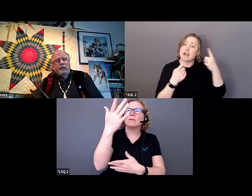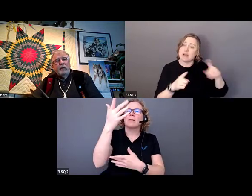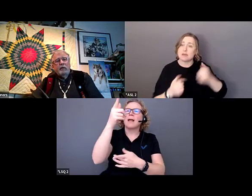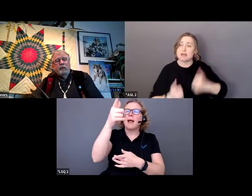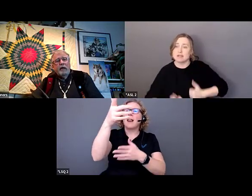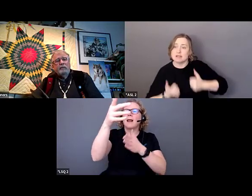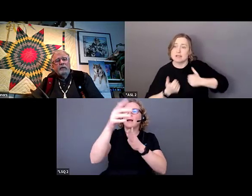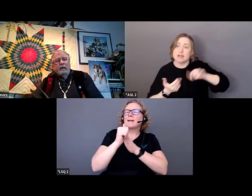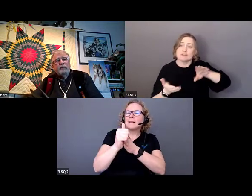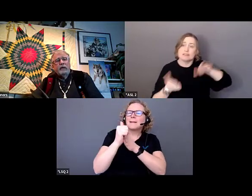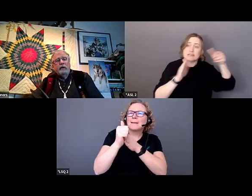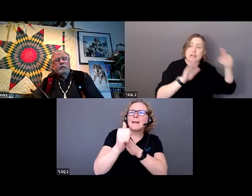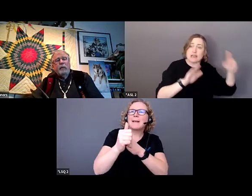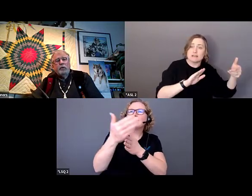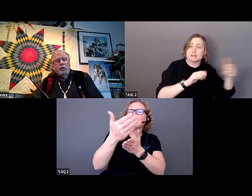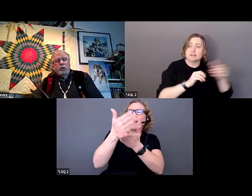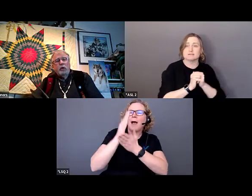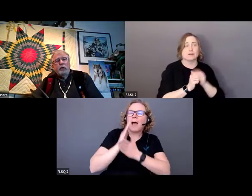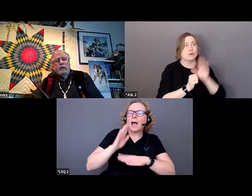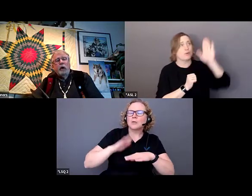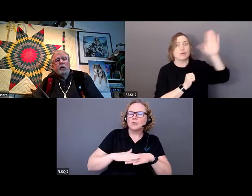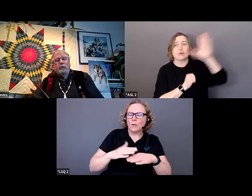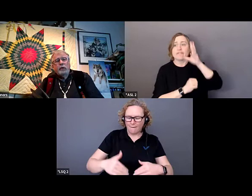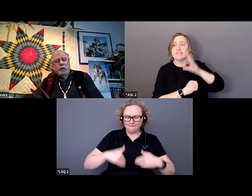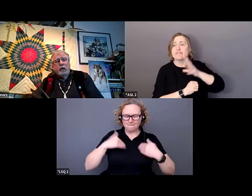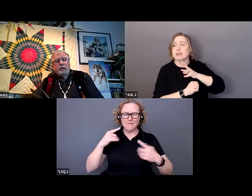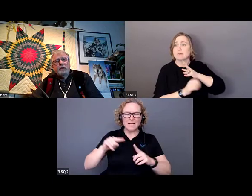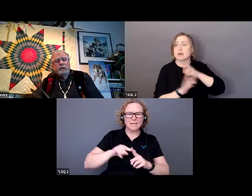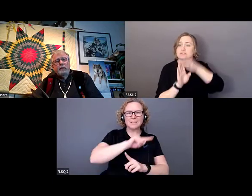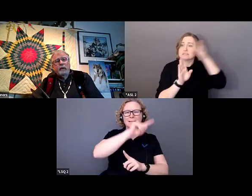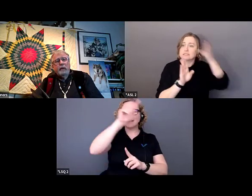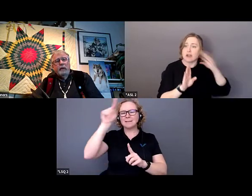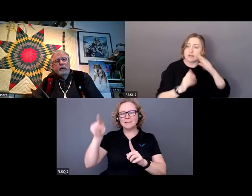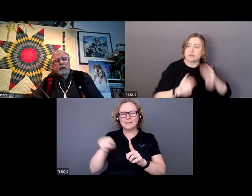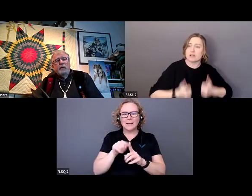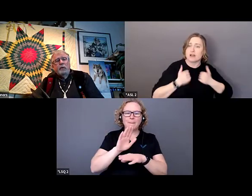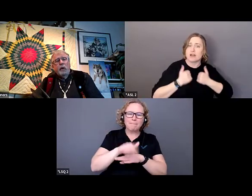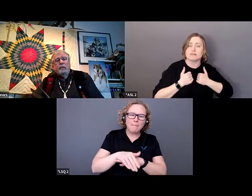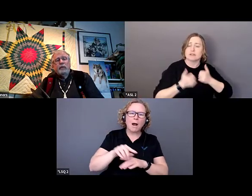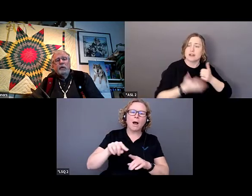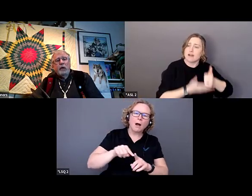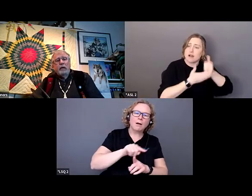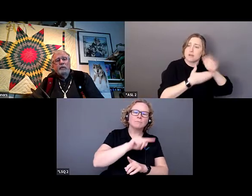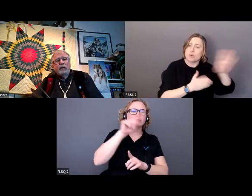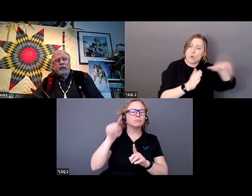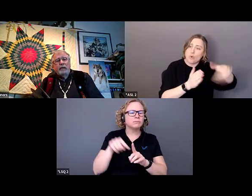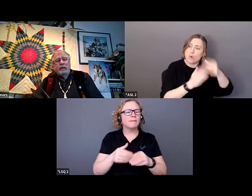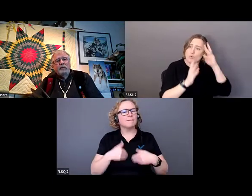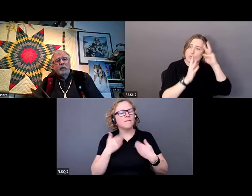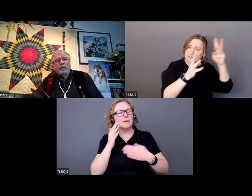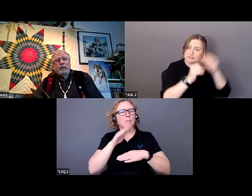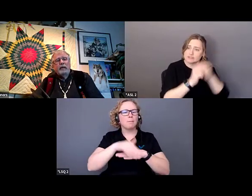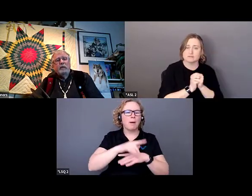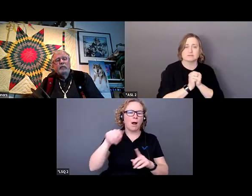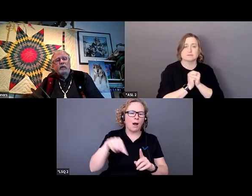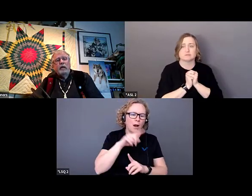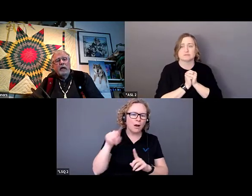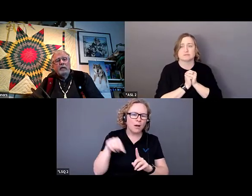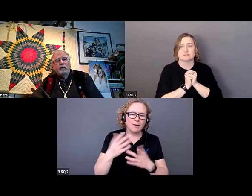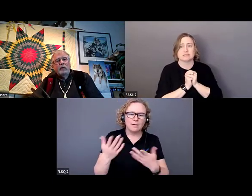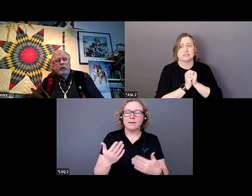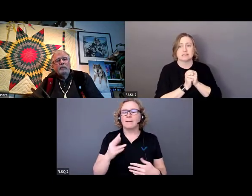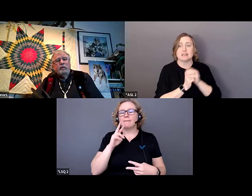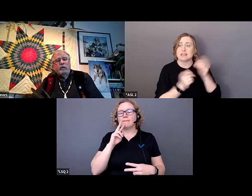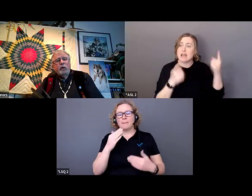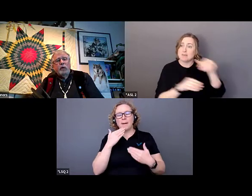guides the female side of life in their special work with all of your creation. I'm grateful, Creator, for the healing spirit that comes at